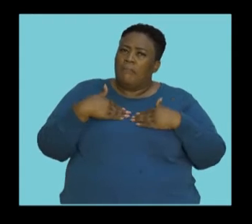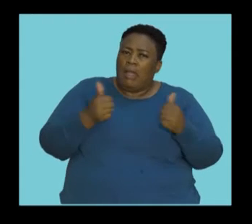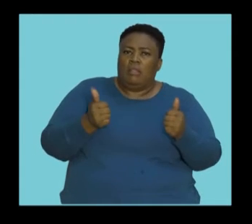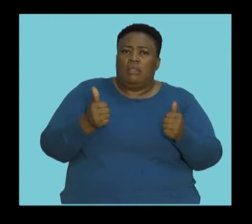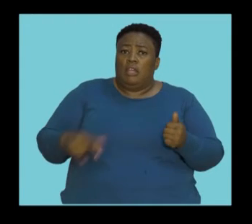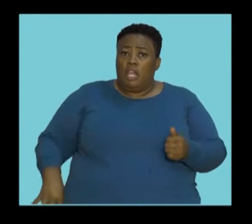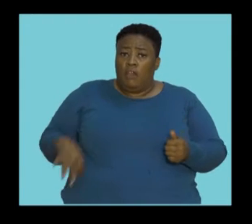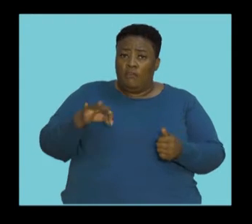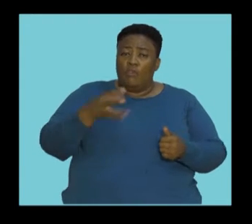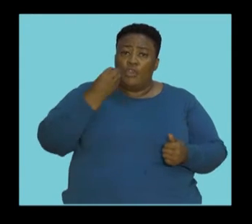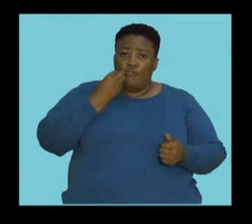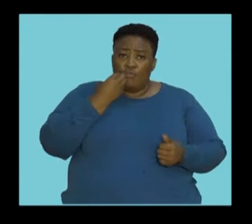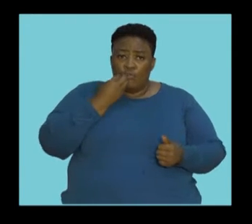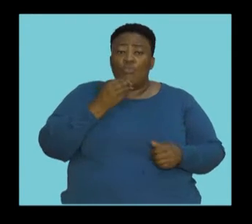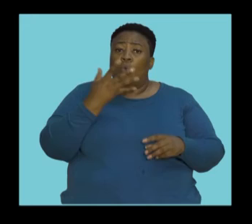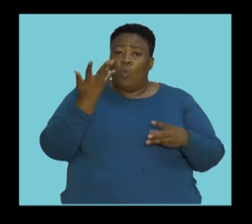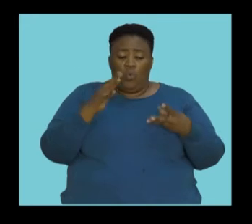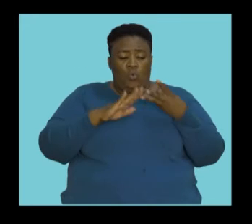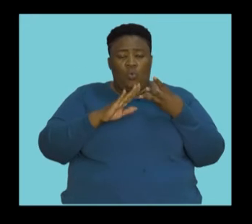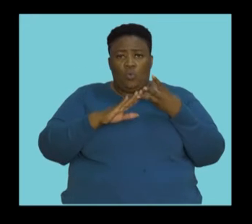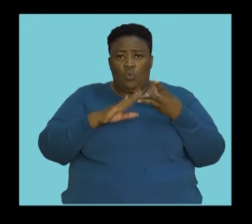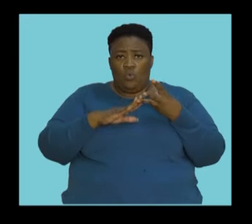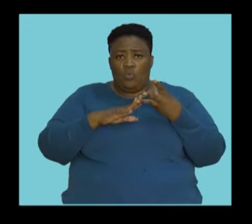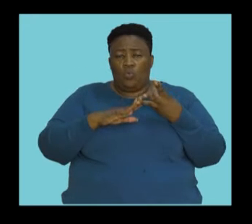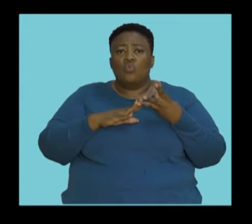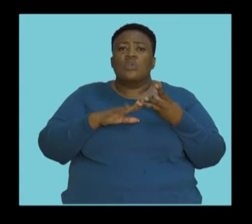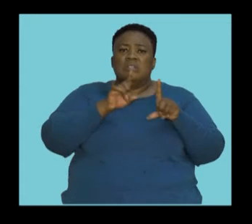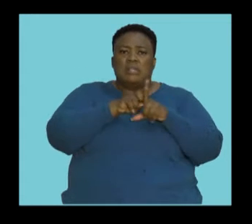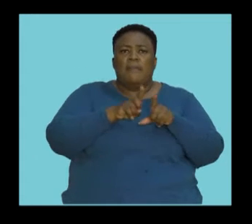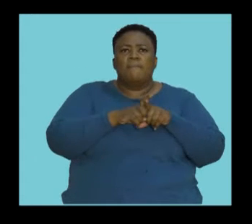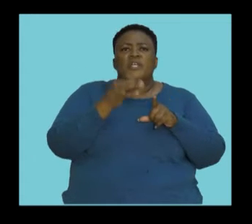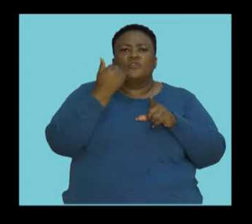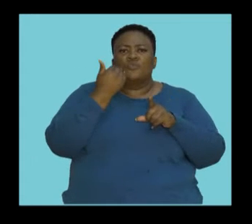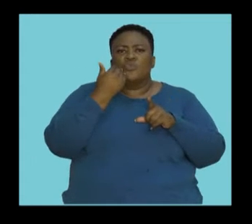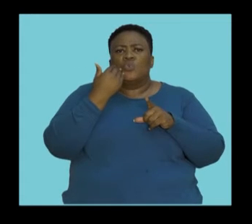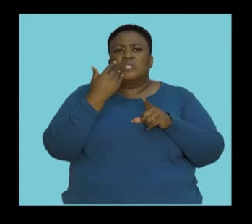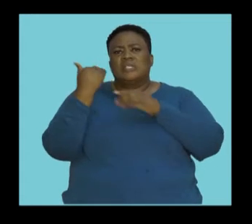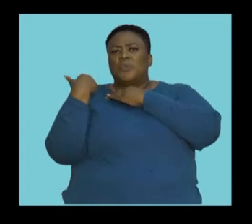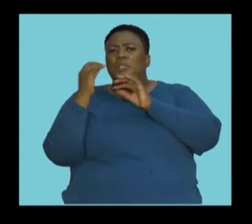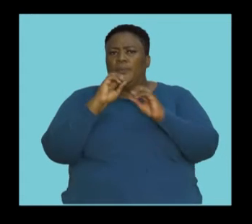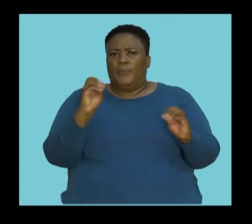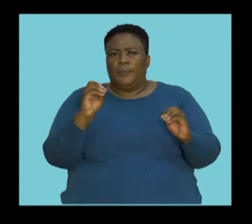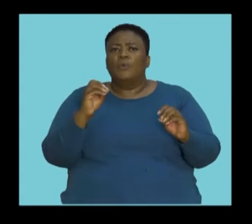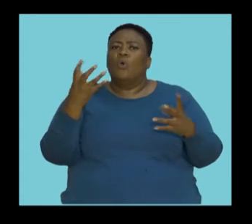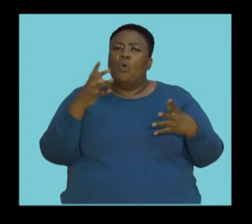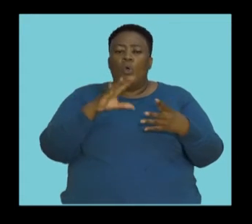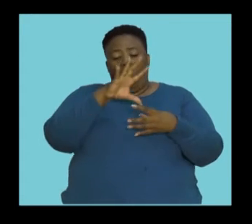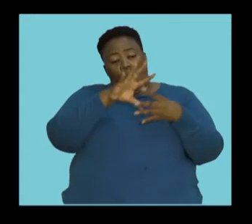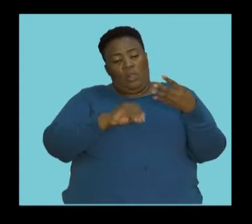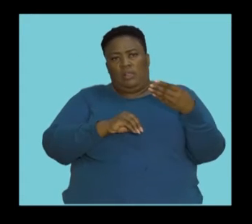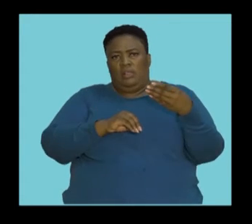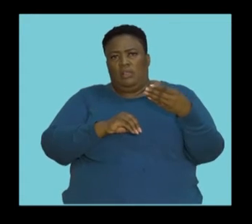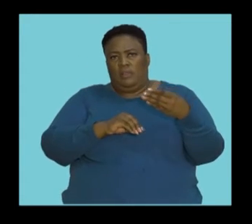and affordable food. Or C, the same as food insecurity. Or D, all of the above. So